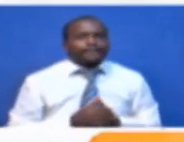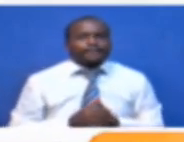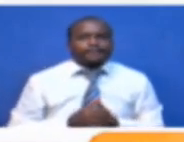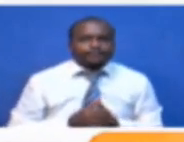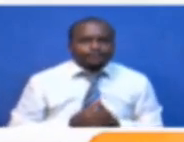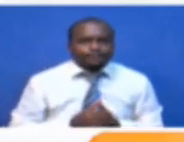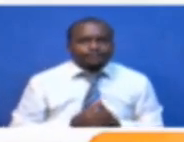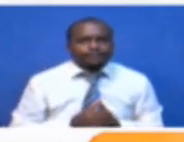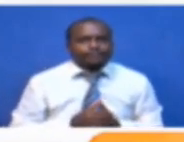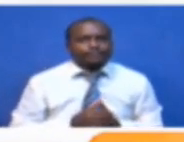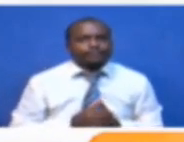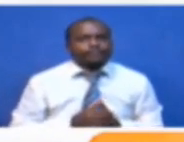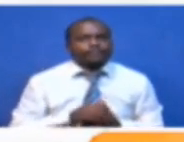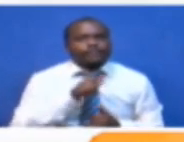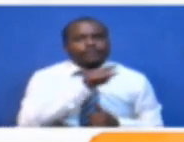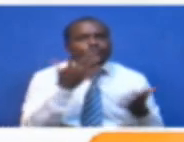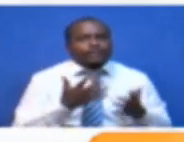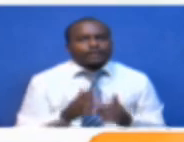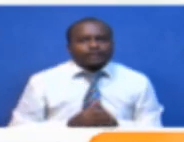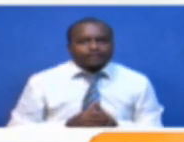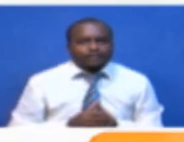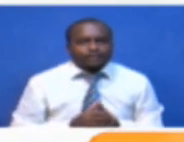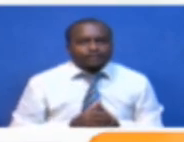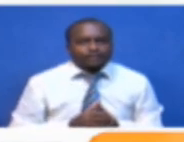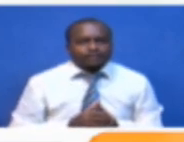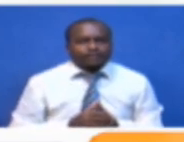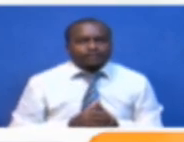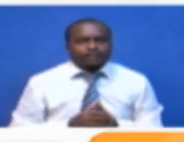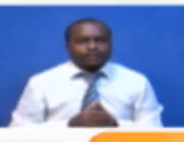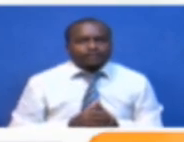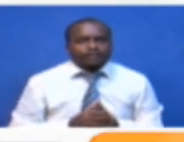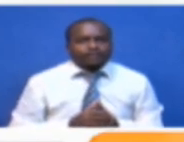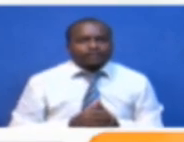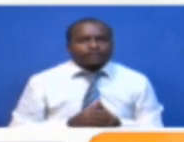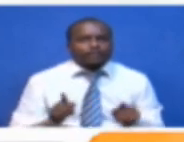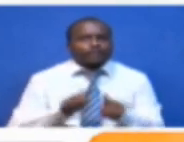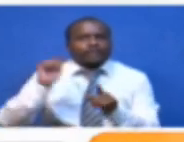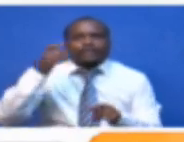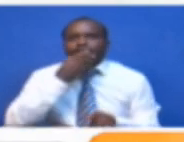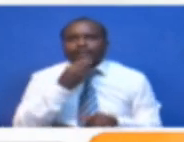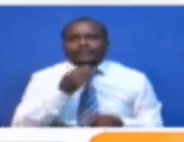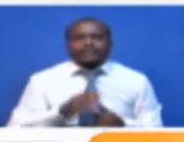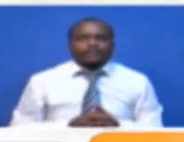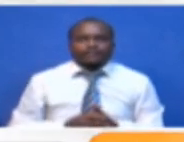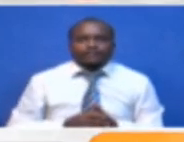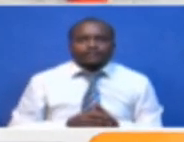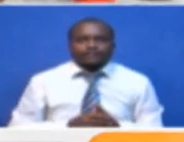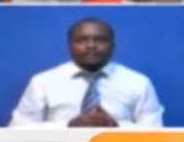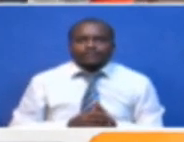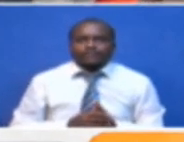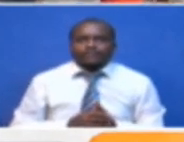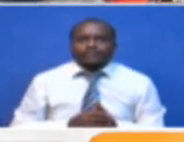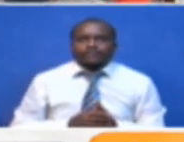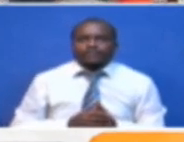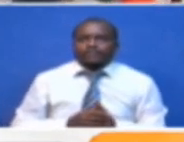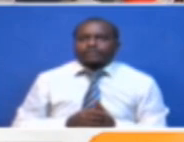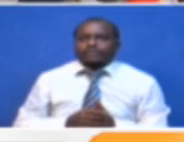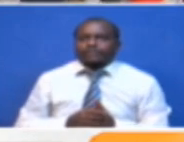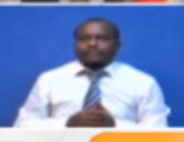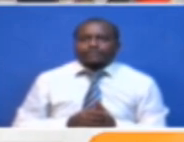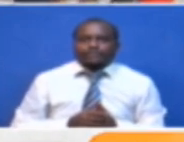Ukwapi. Not Kahe. No, no. let's take a look at some tweets. Monica, is that